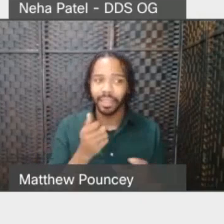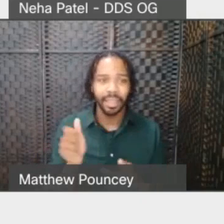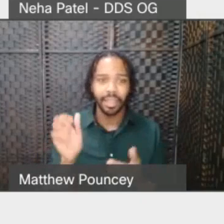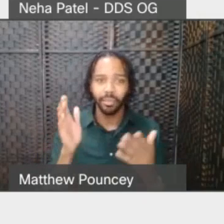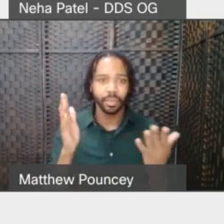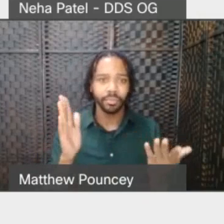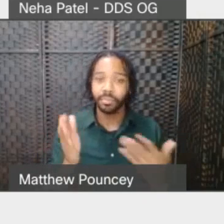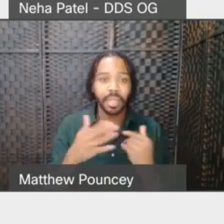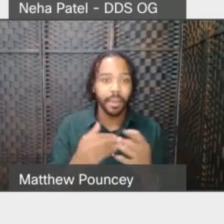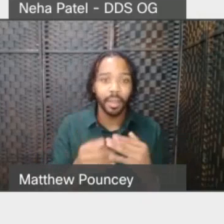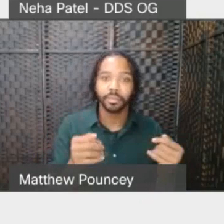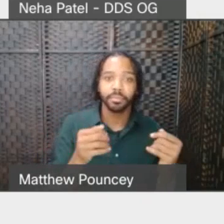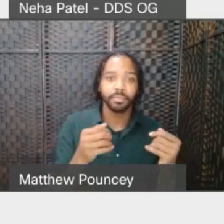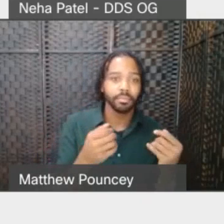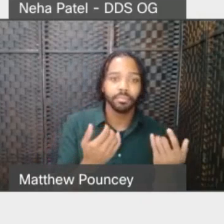they have a current license.